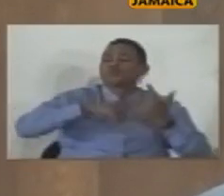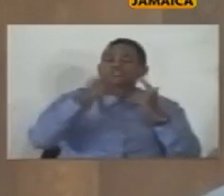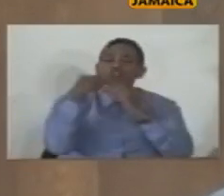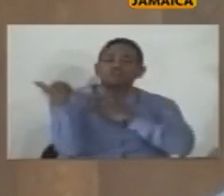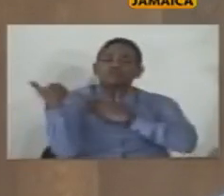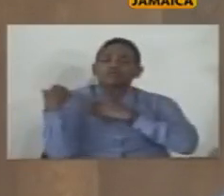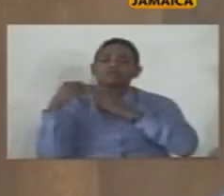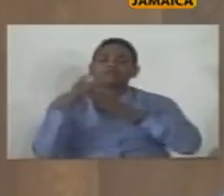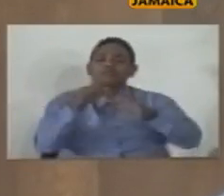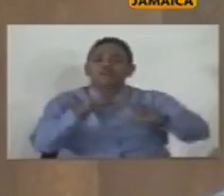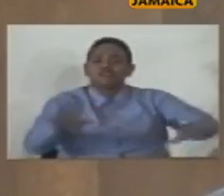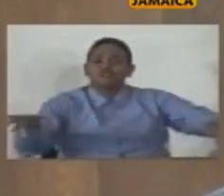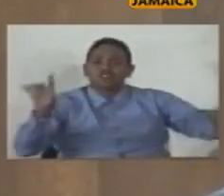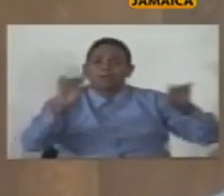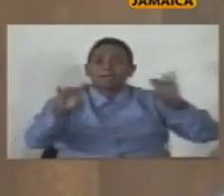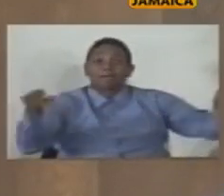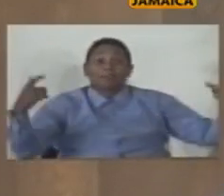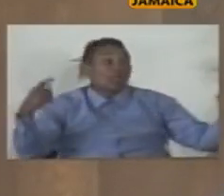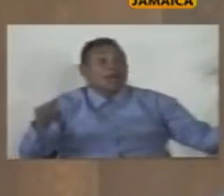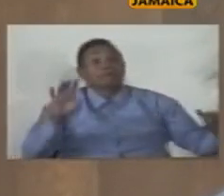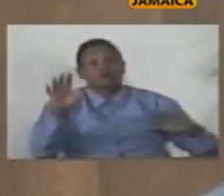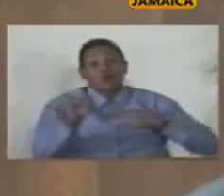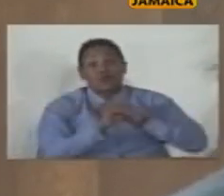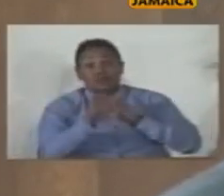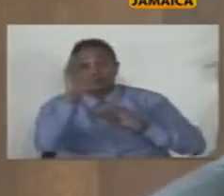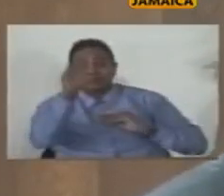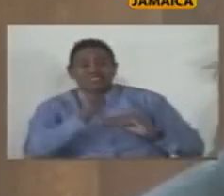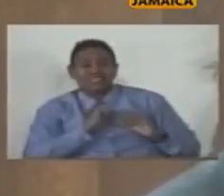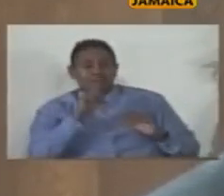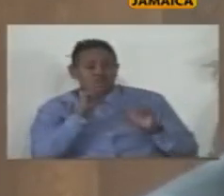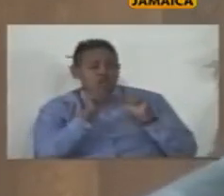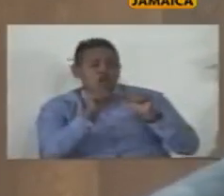children. And so, Mr. Speaker, I continue to